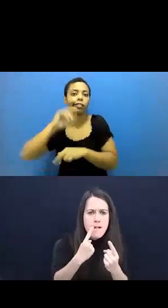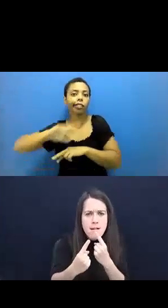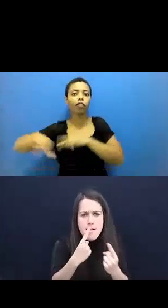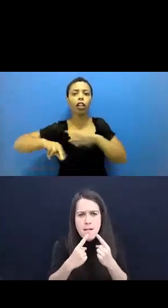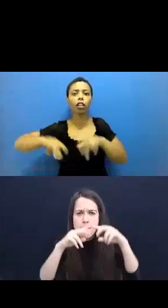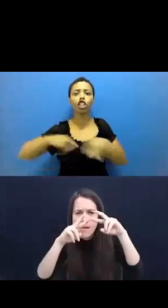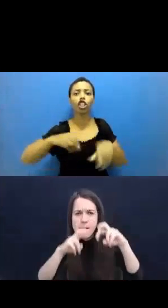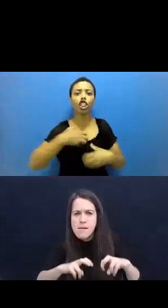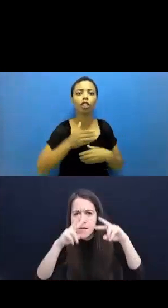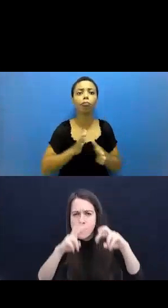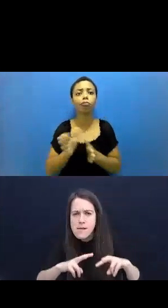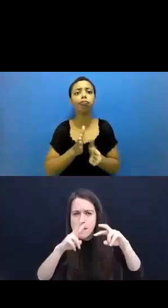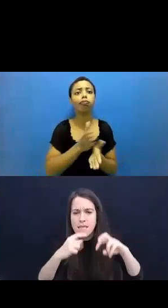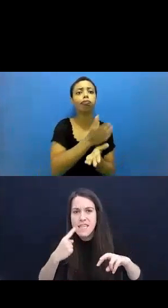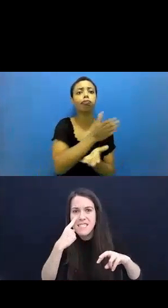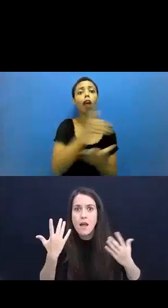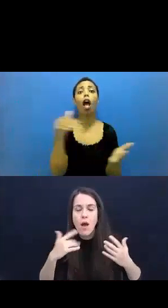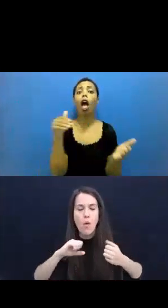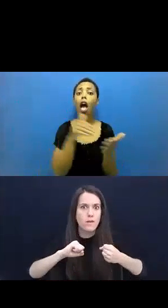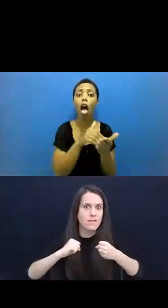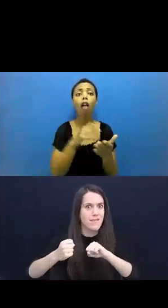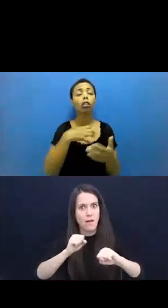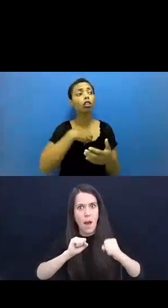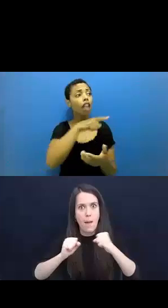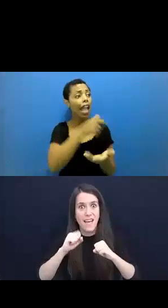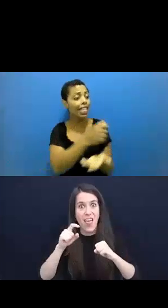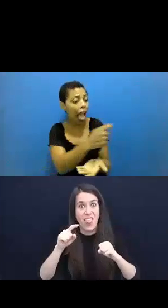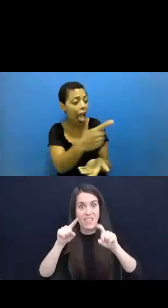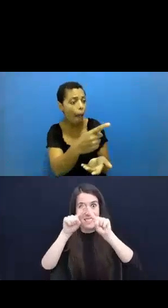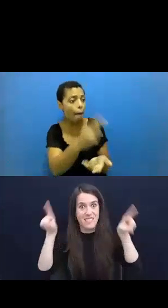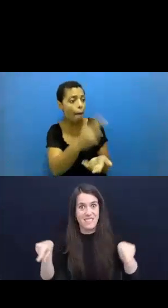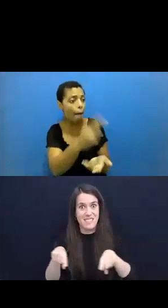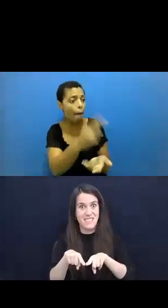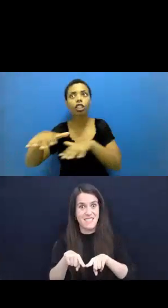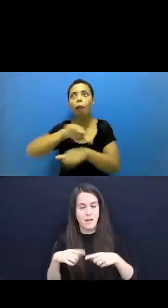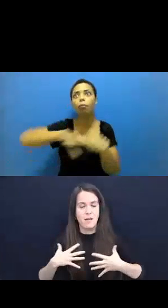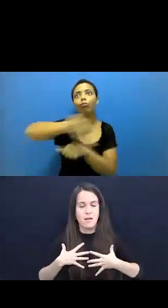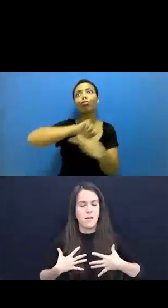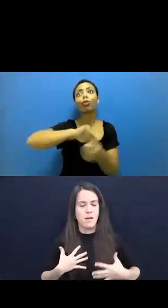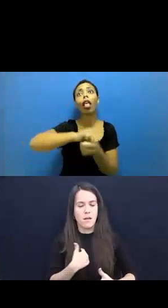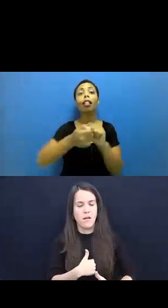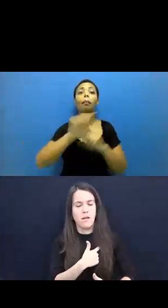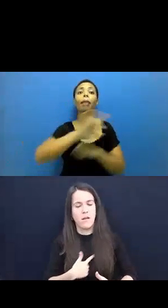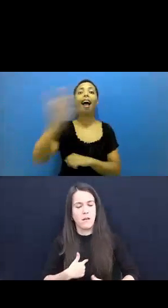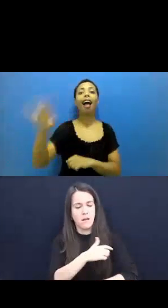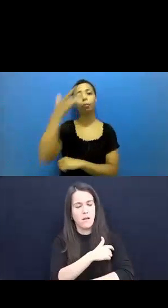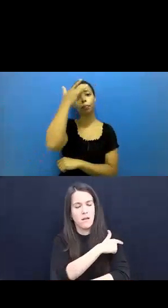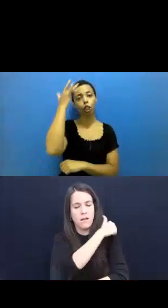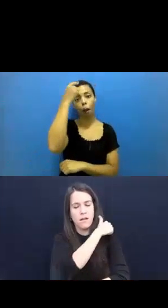in favor of dynamic haptograms, as these are better perceived by the users.